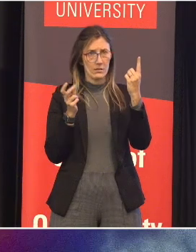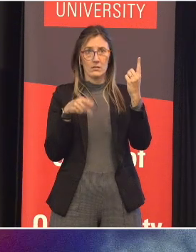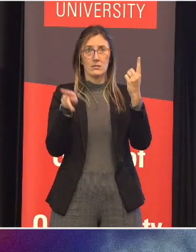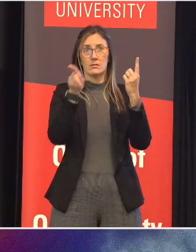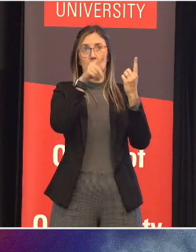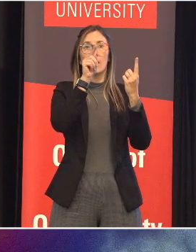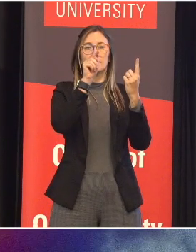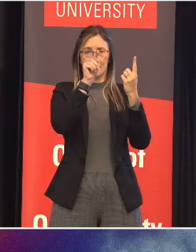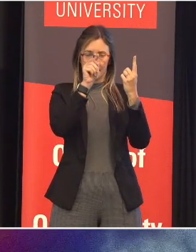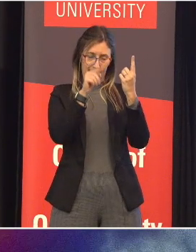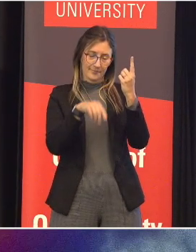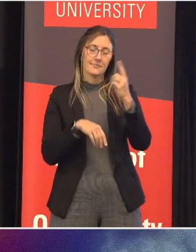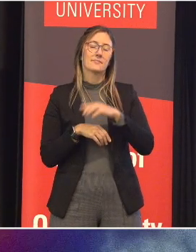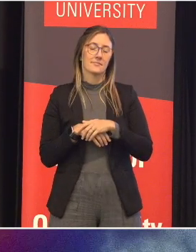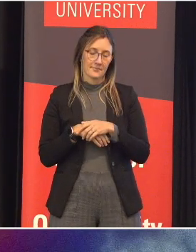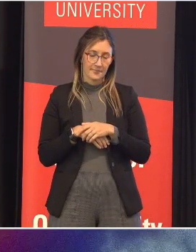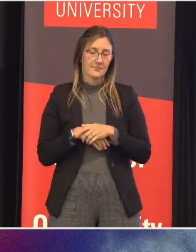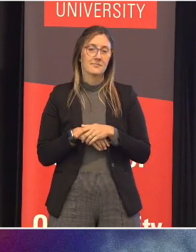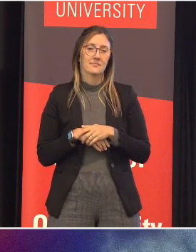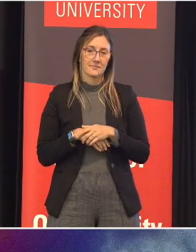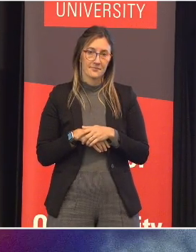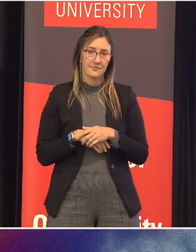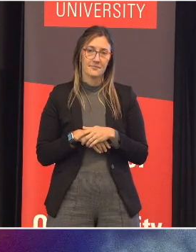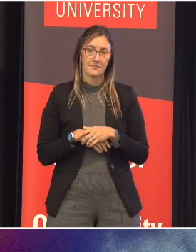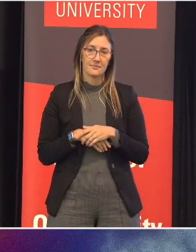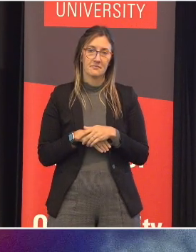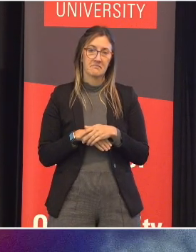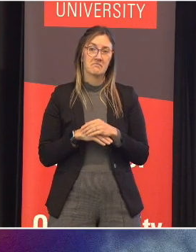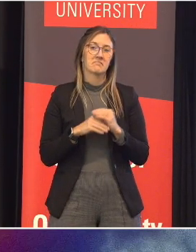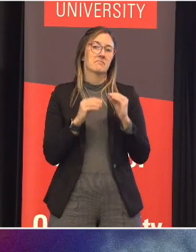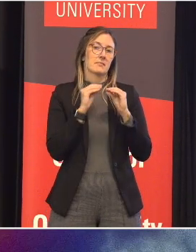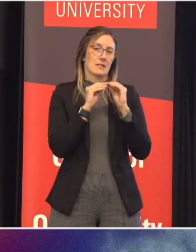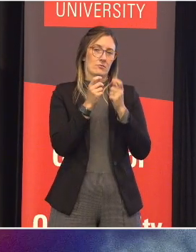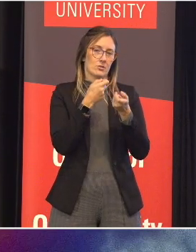to go in here and make that a heading 1.